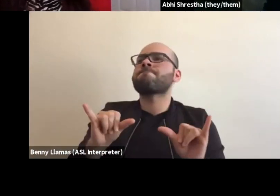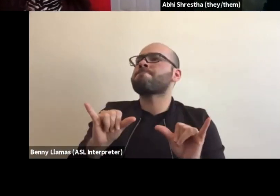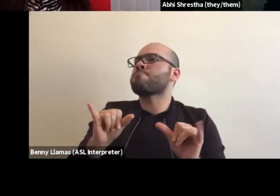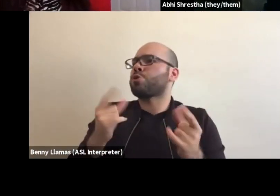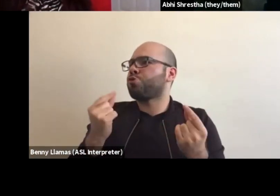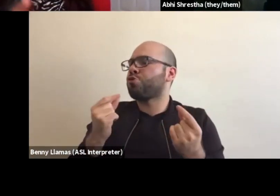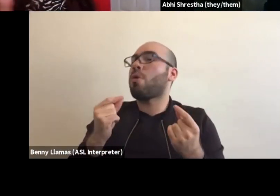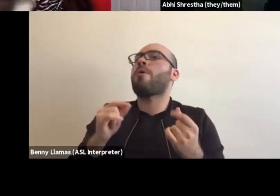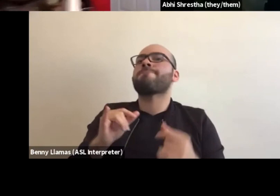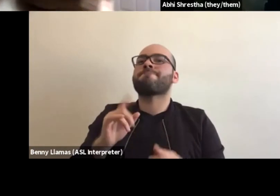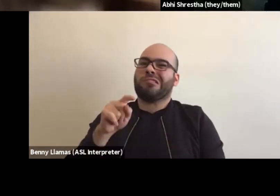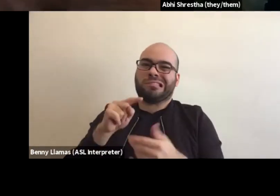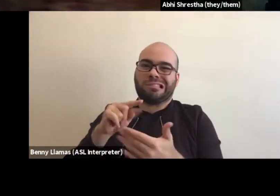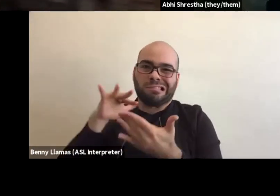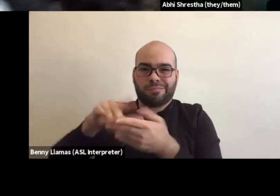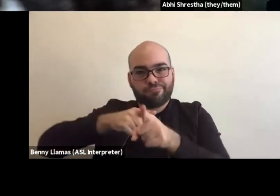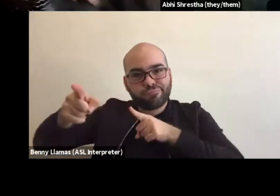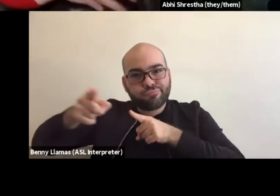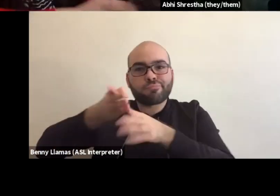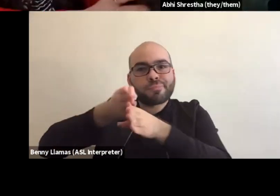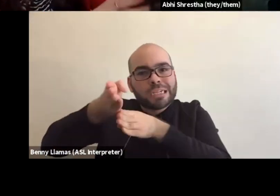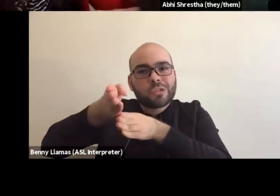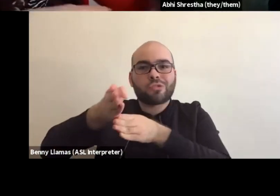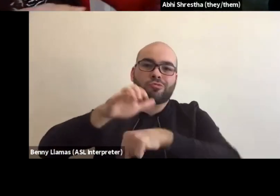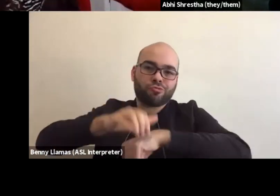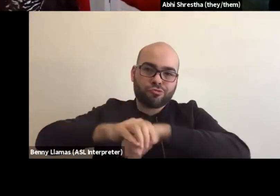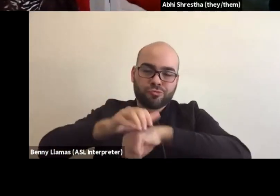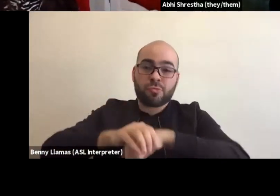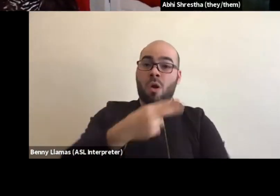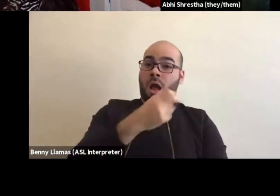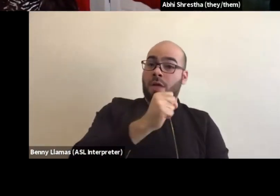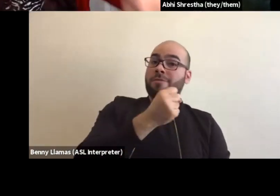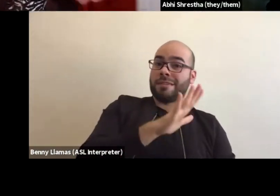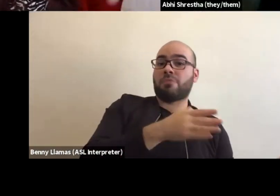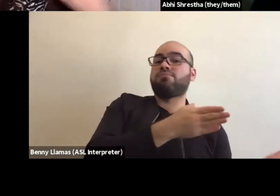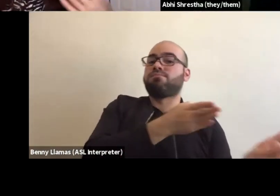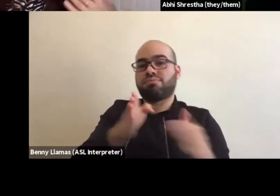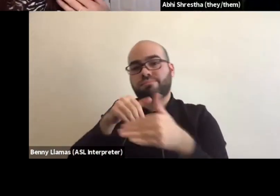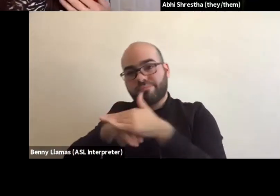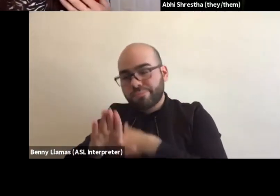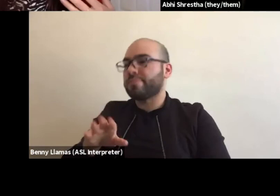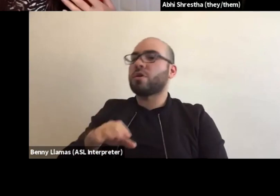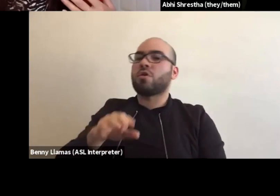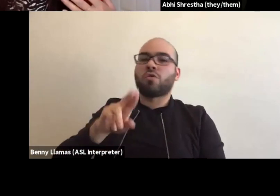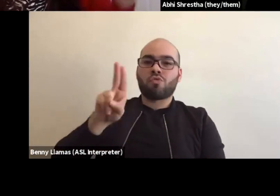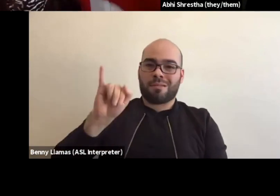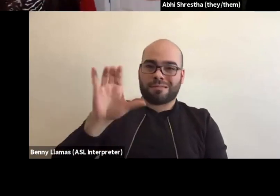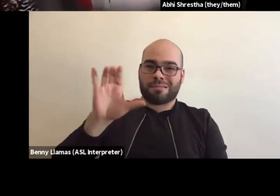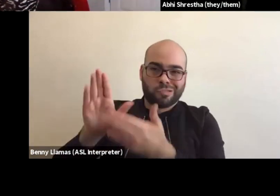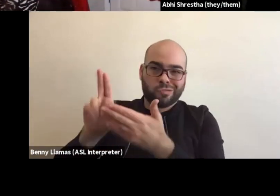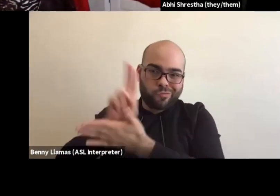so after high school, I got my BA in English at UIC. And then I applied